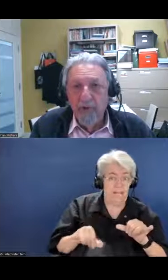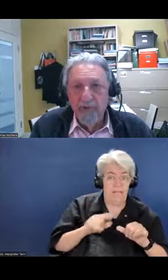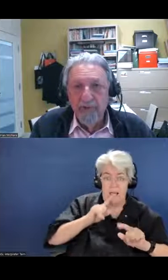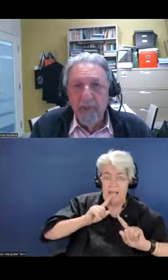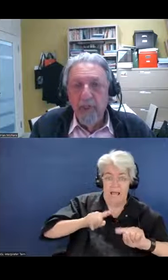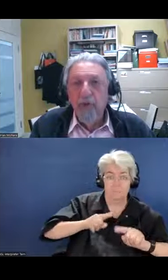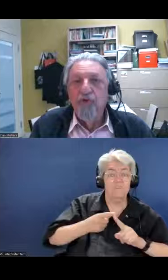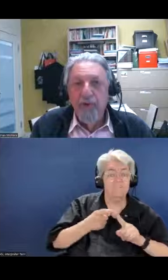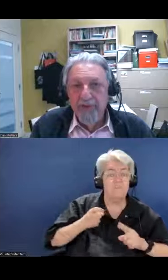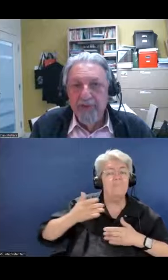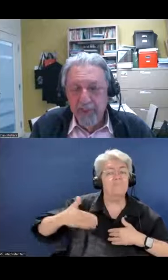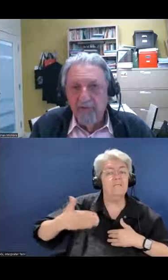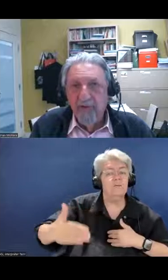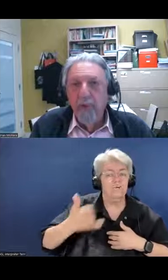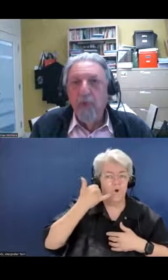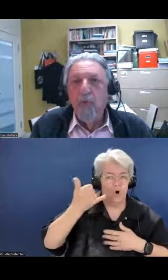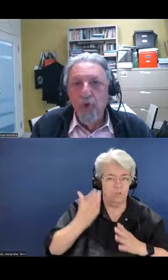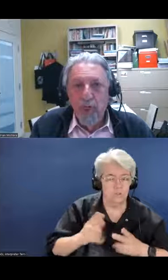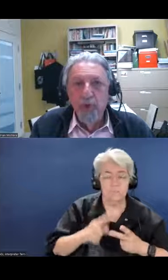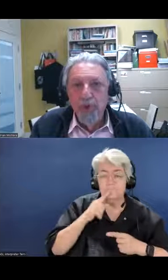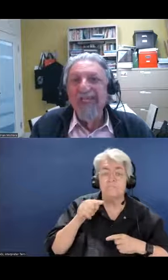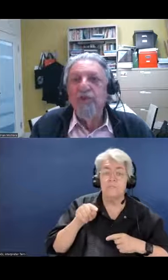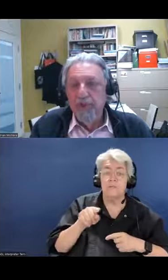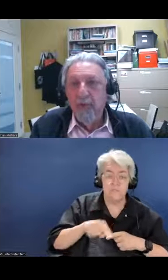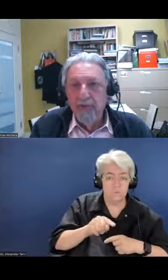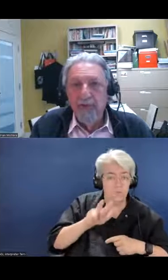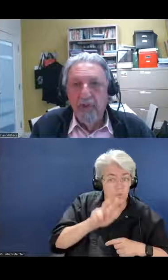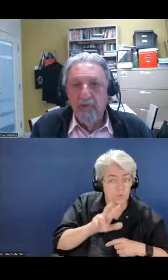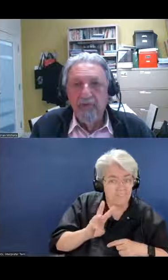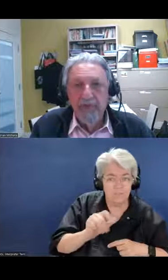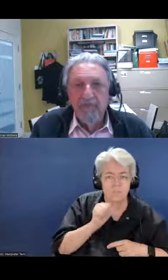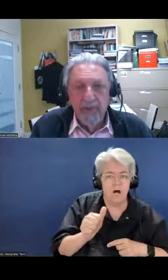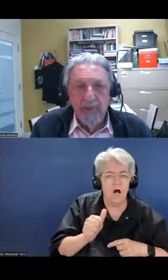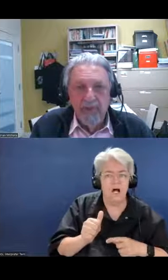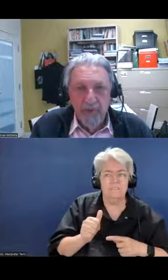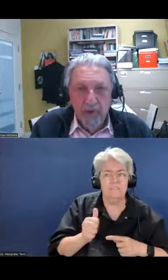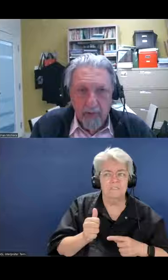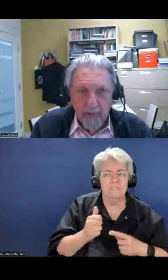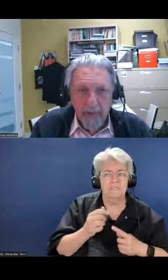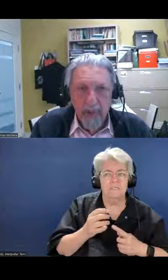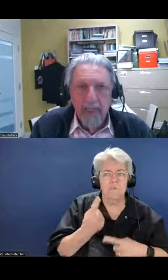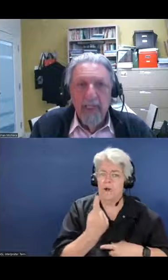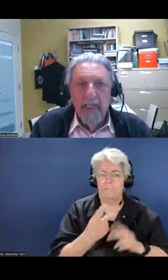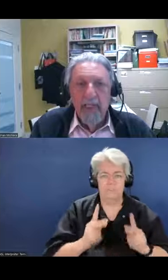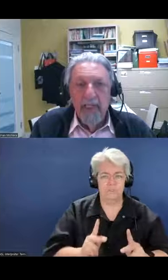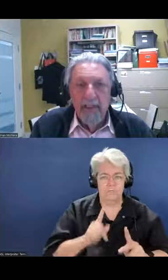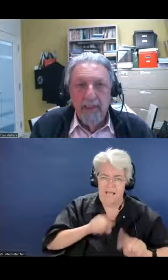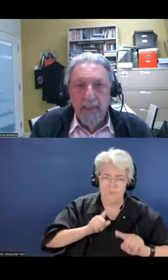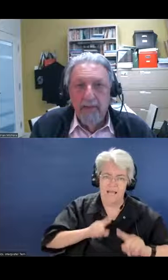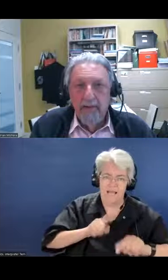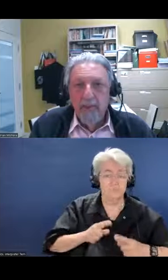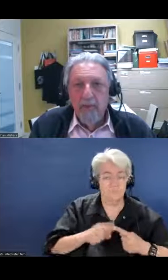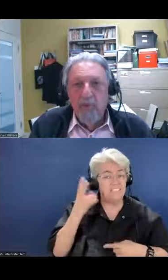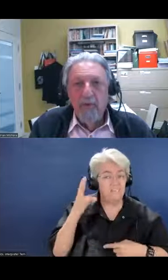frequent callers. 36 of them were not unique responses. They were from 17 different callers.